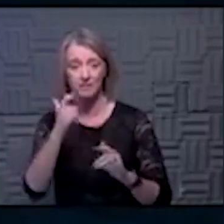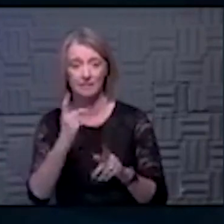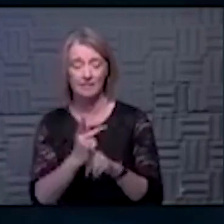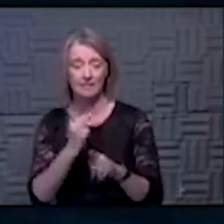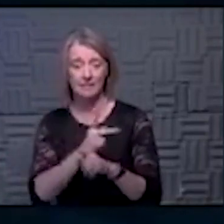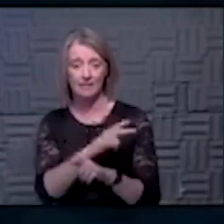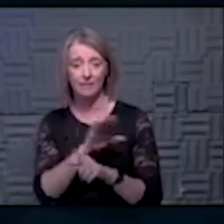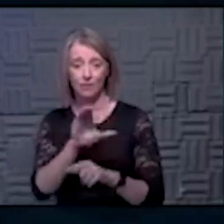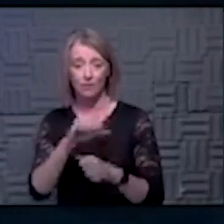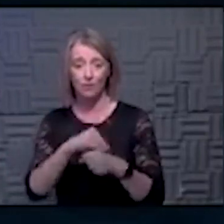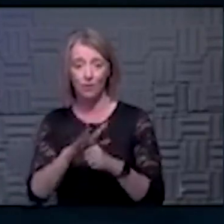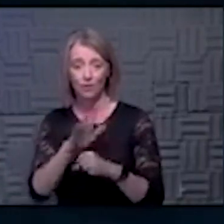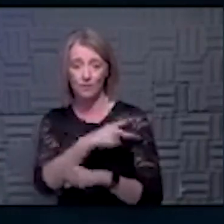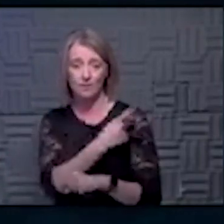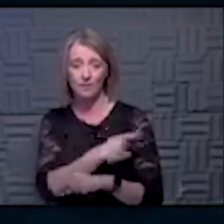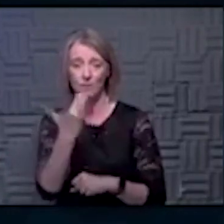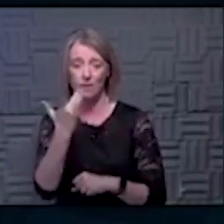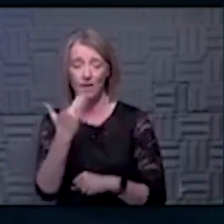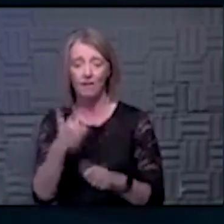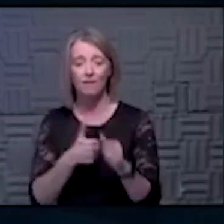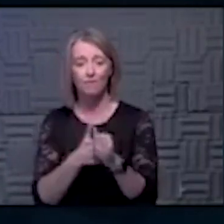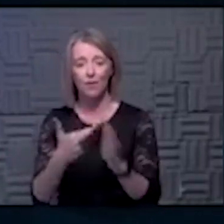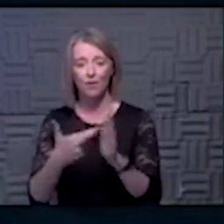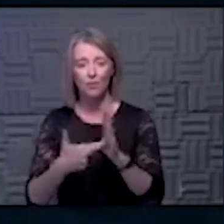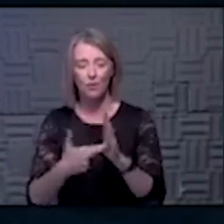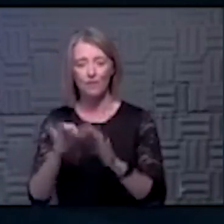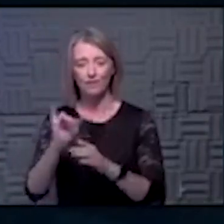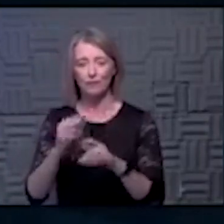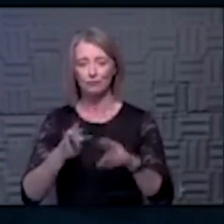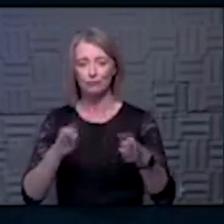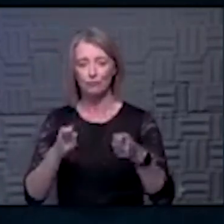COVID patients. And why is that? Because they have to follow the rules of infection